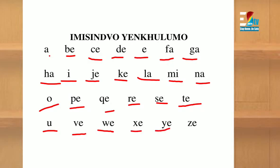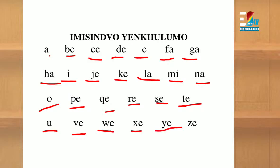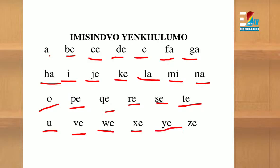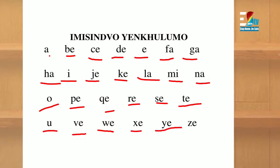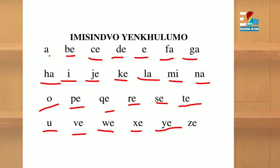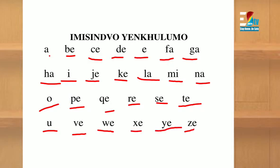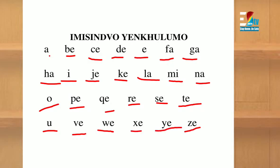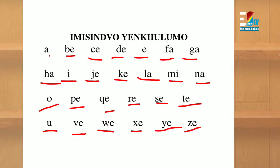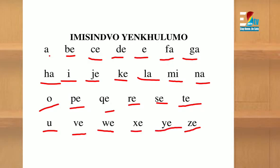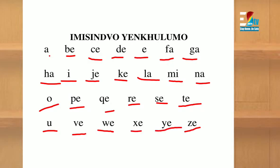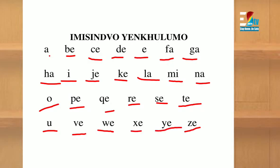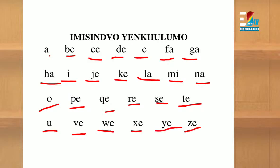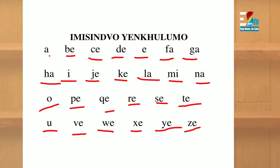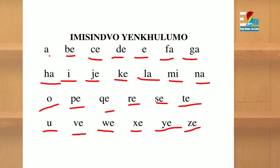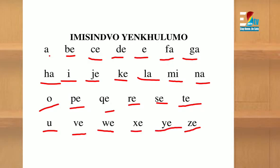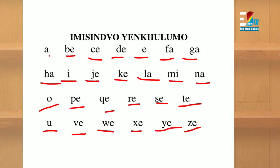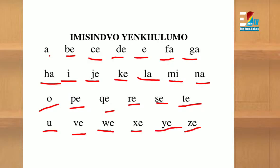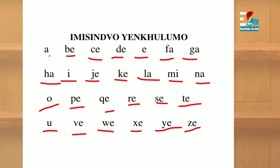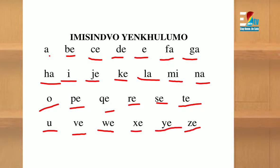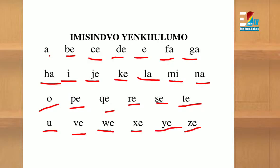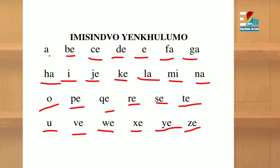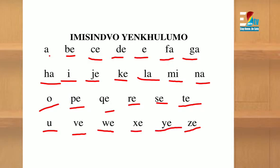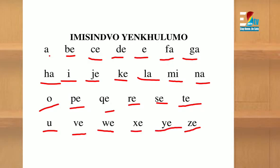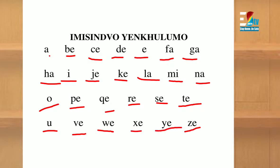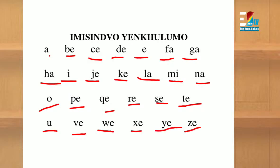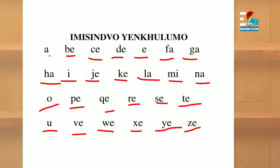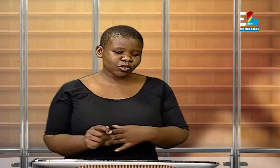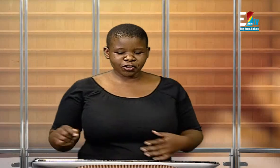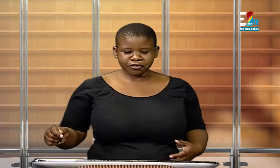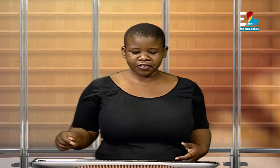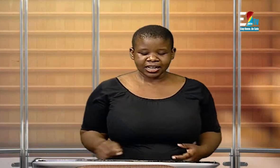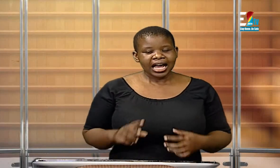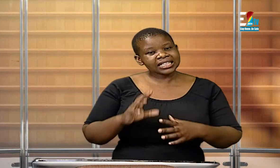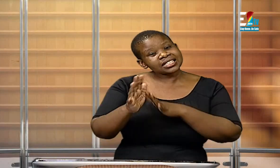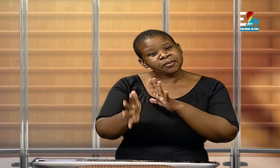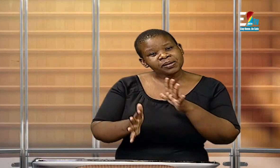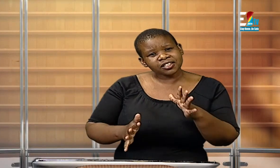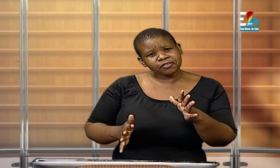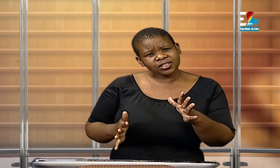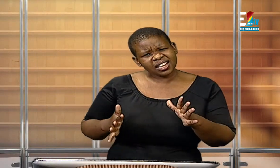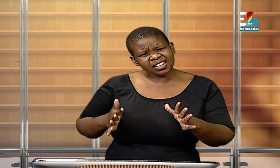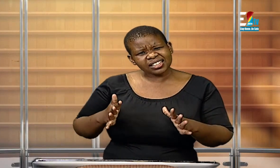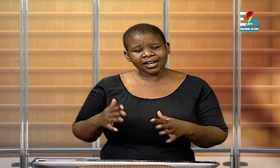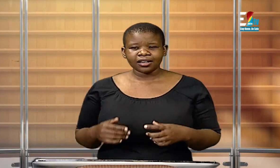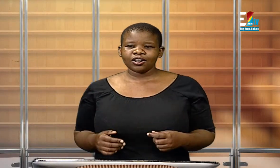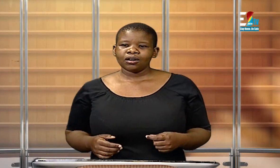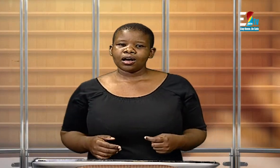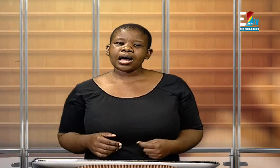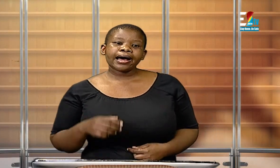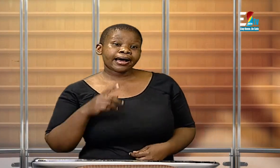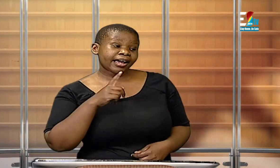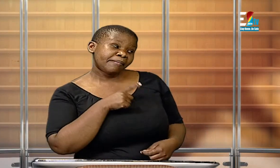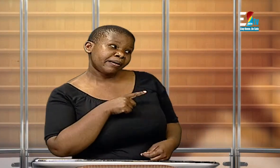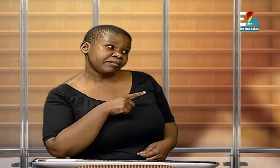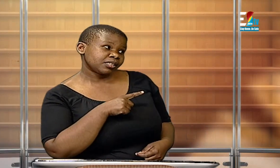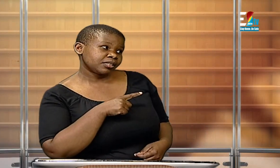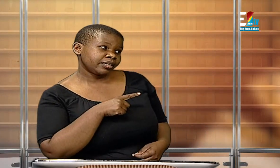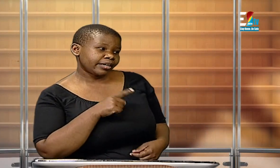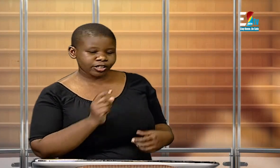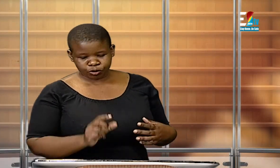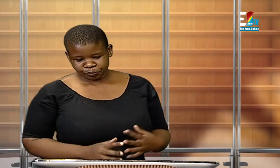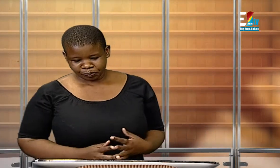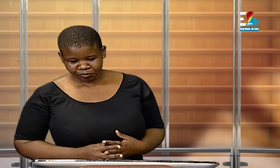wexe yeze. Hawu soyivile. Ngicabanga soyivile. Asesiyiphinze futhi kancane.